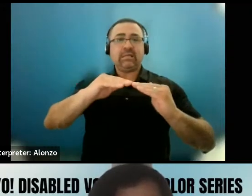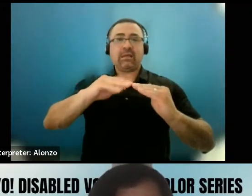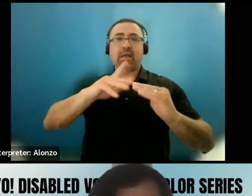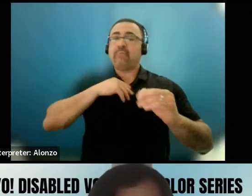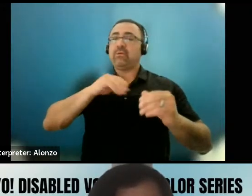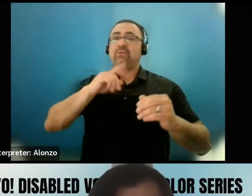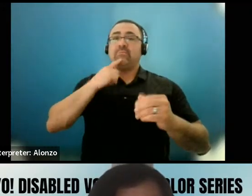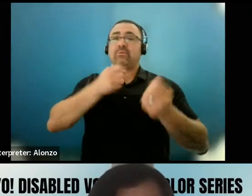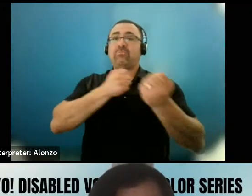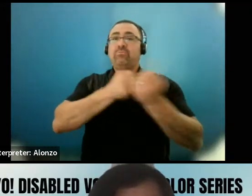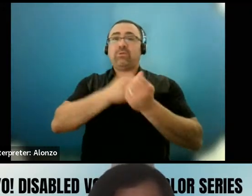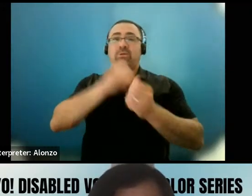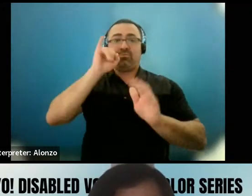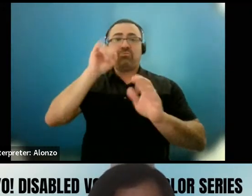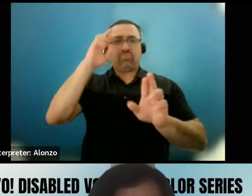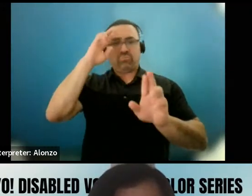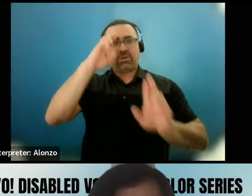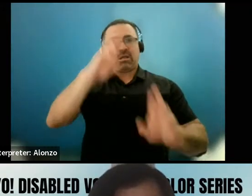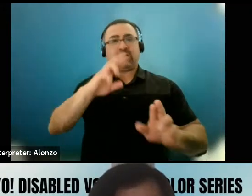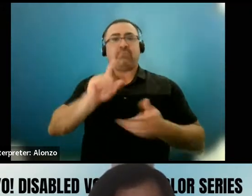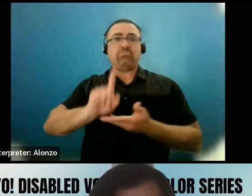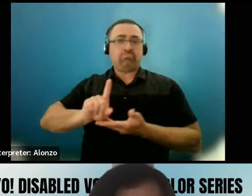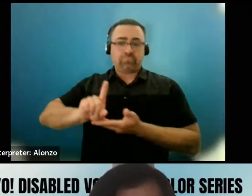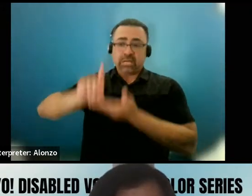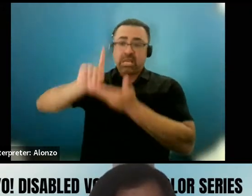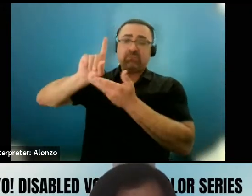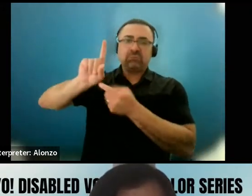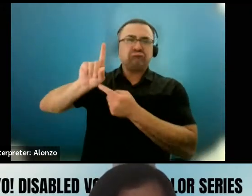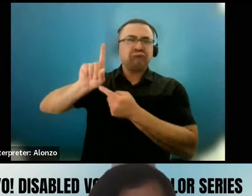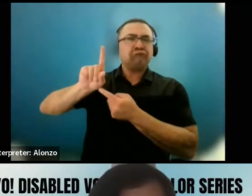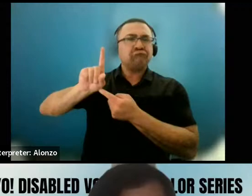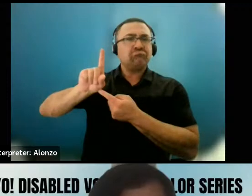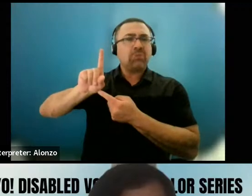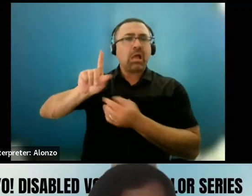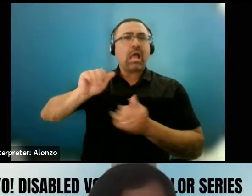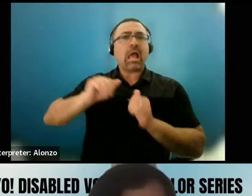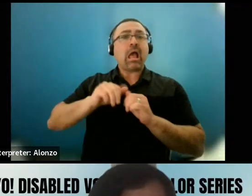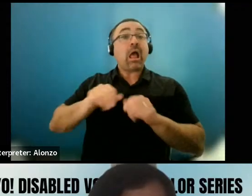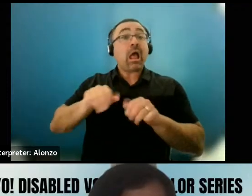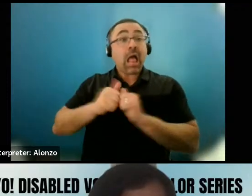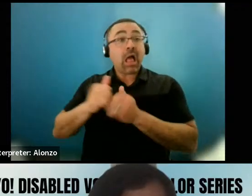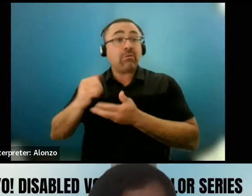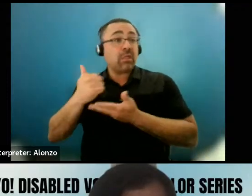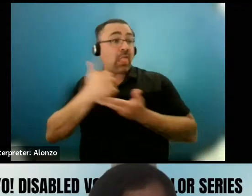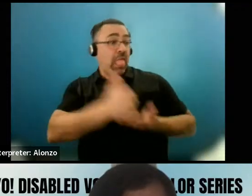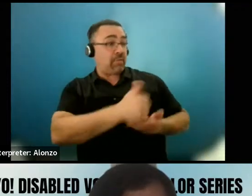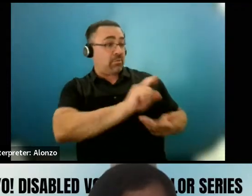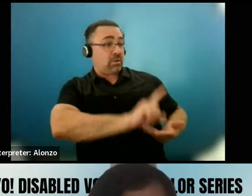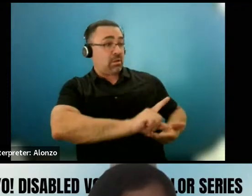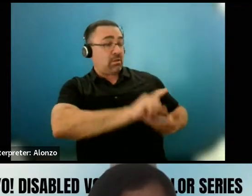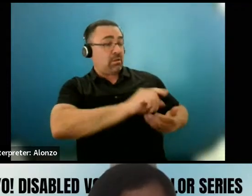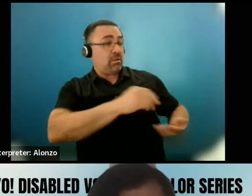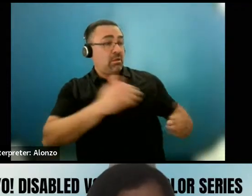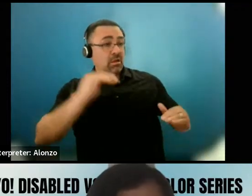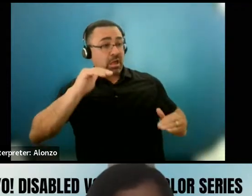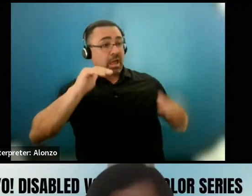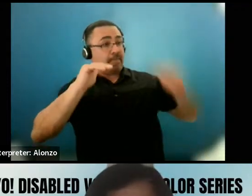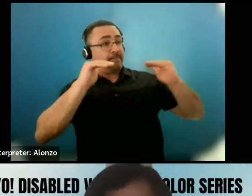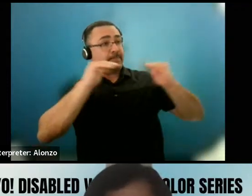the recognize that you come with some privilege, and recognize also how can you also help elevate and lift up and amplify